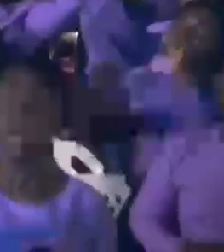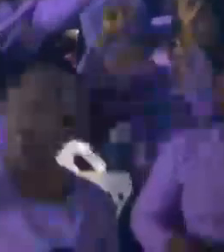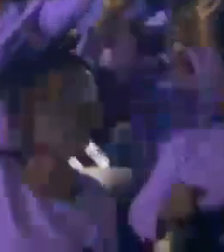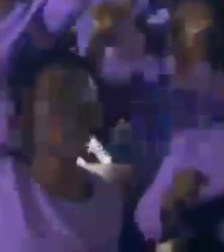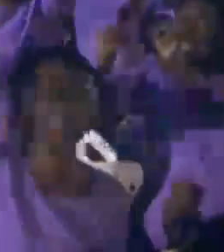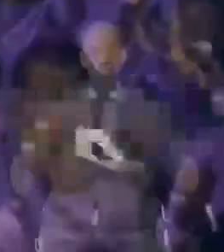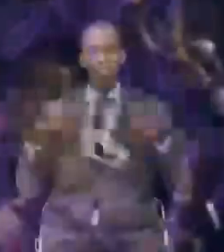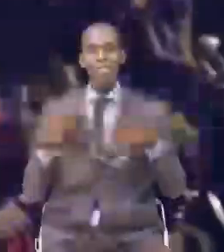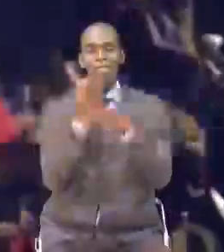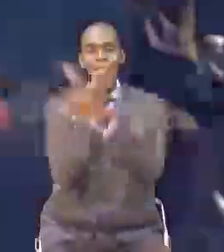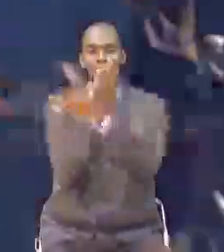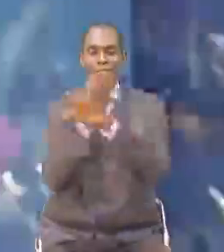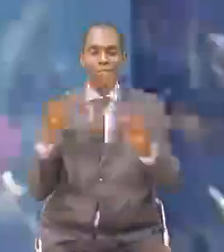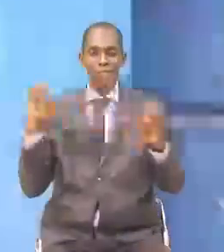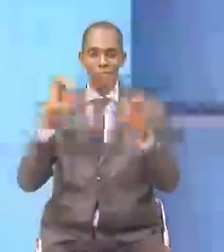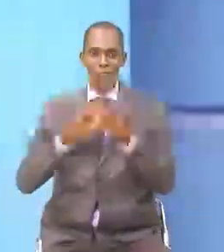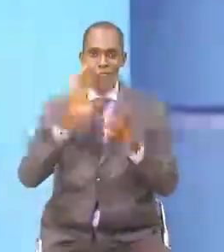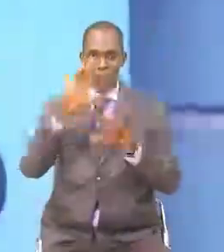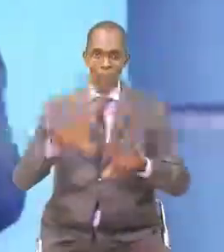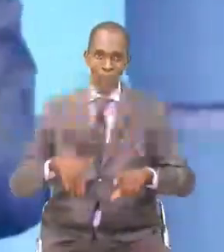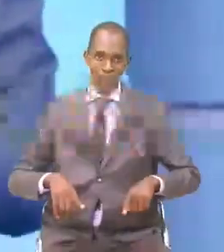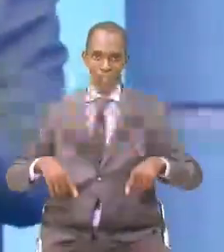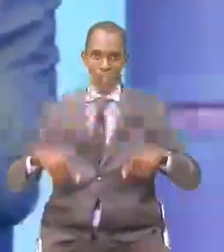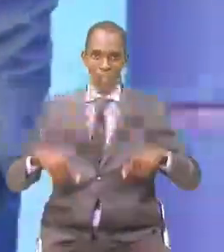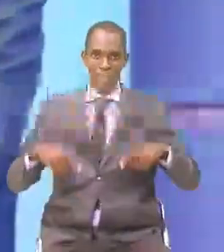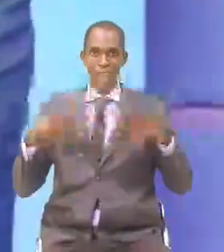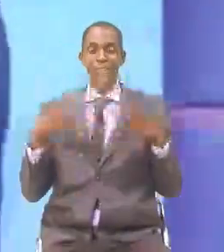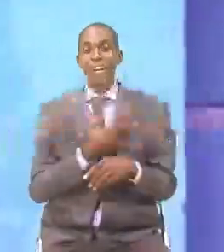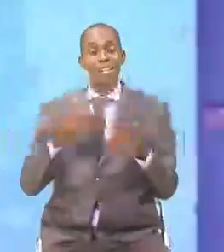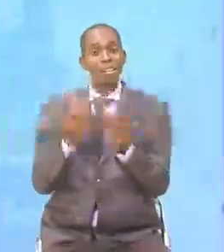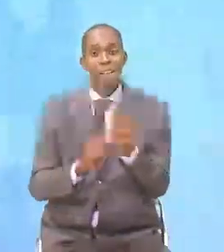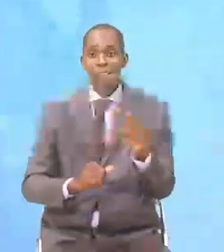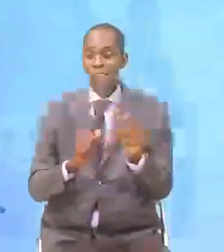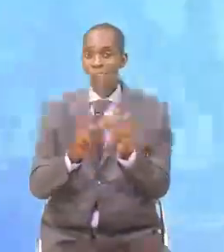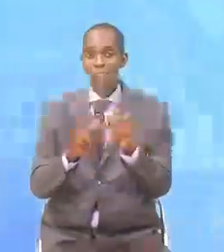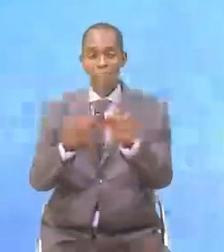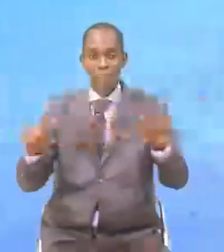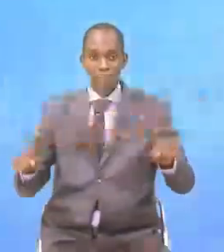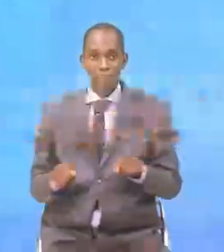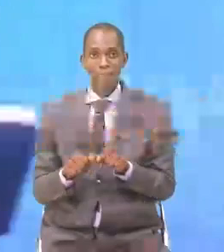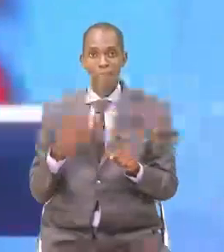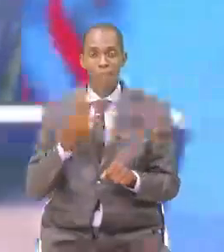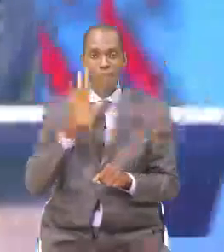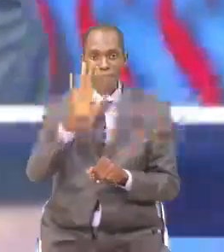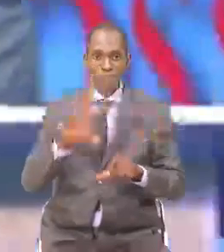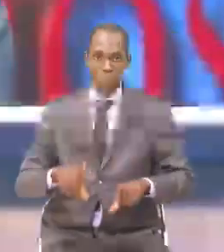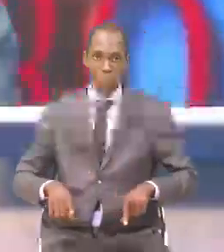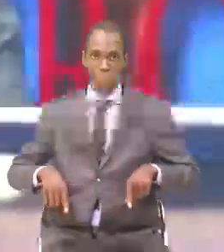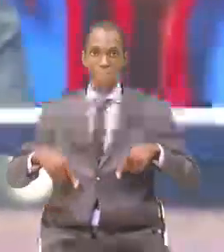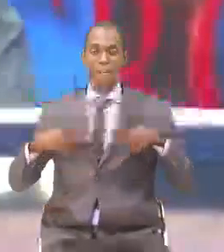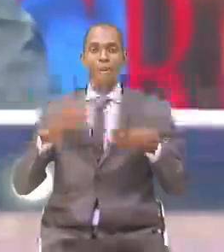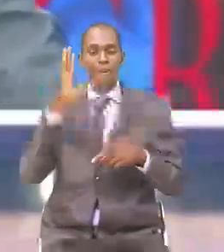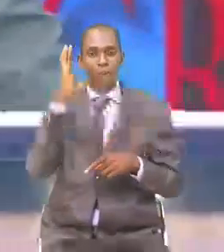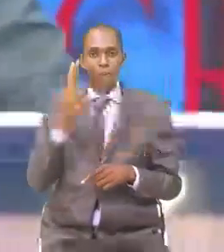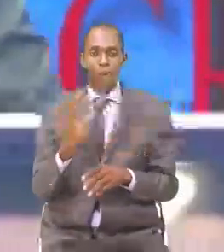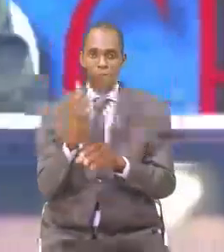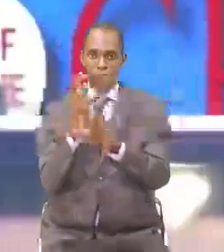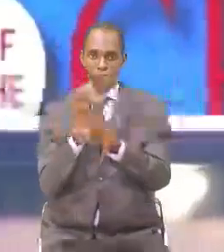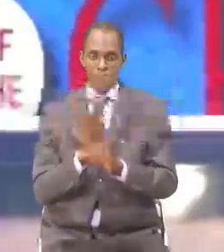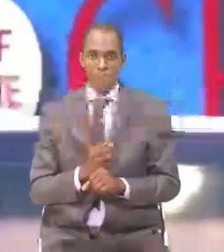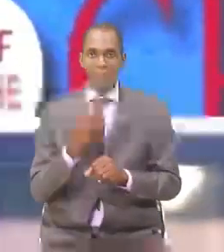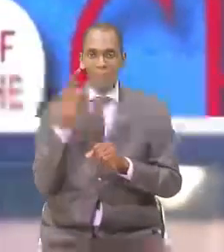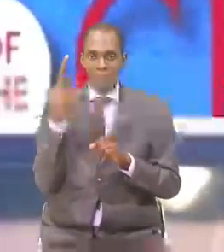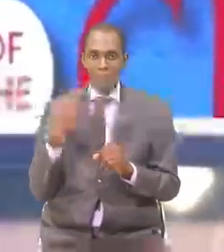life. Salvation in your life. Deliverance in your life. And every area of